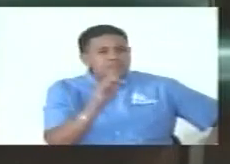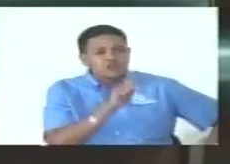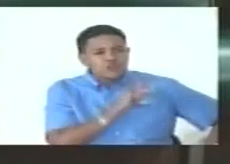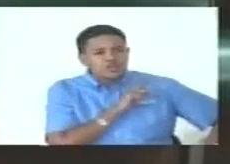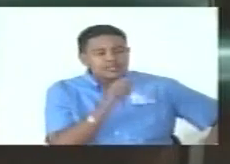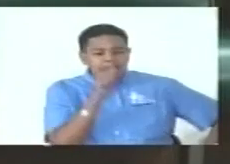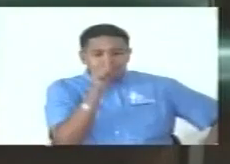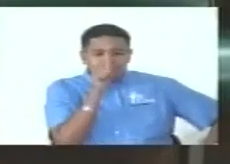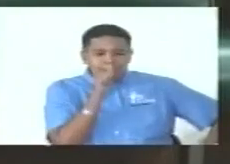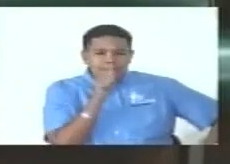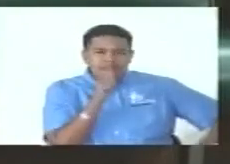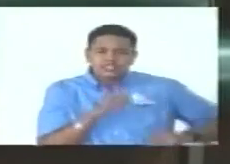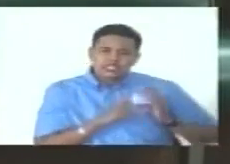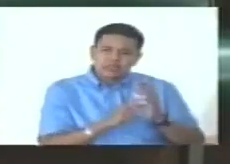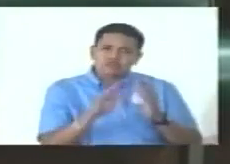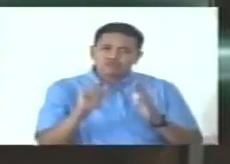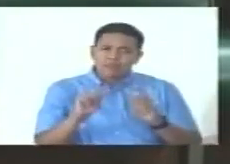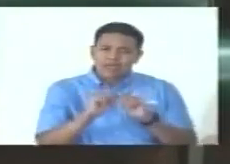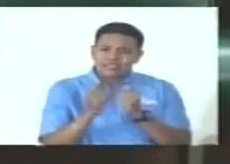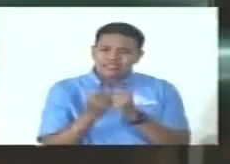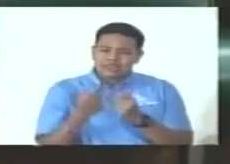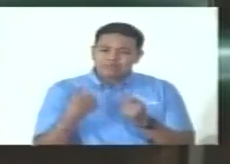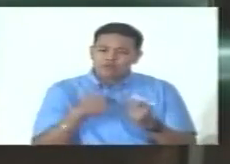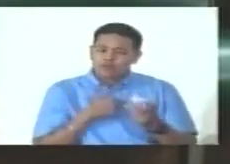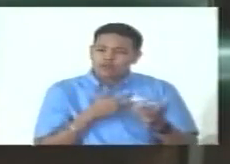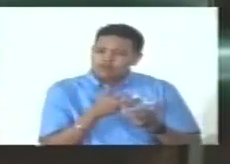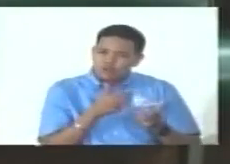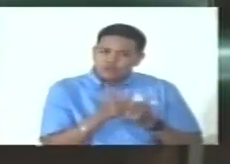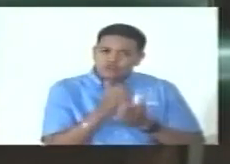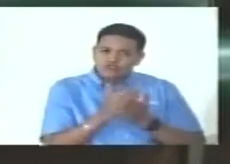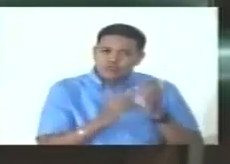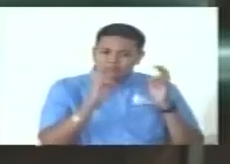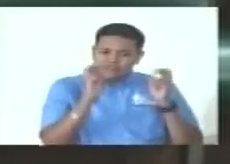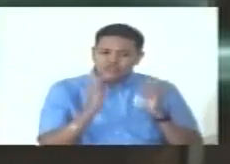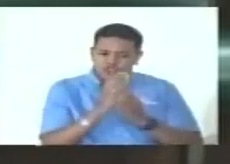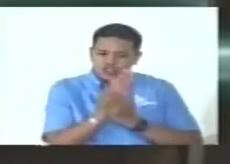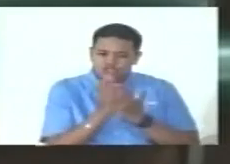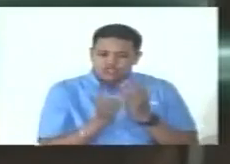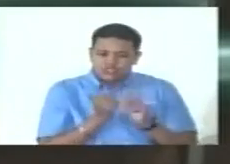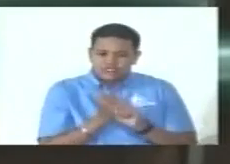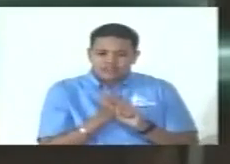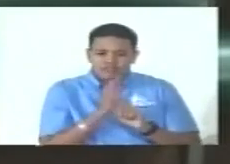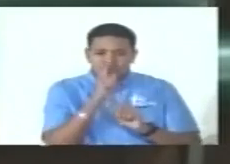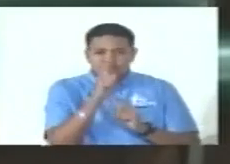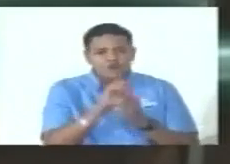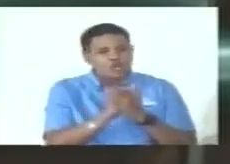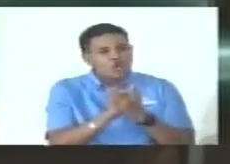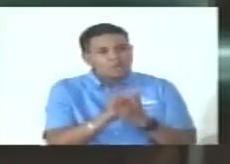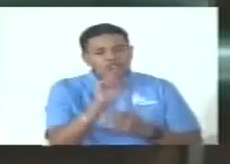demonstrated by the team as we wrestled with some of the matters is really commendable.